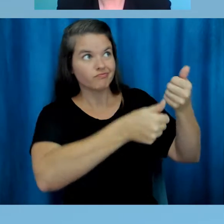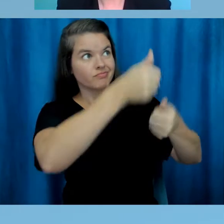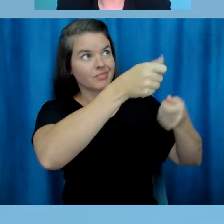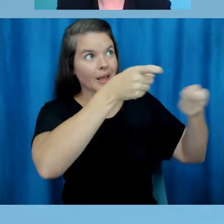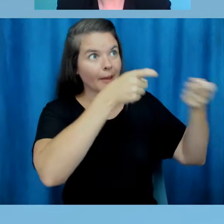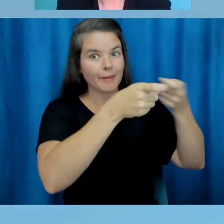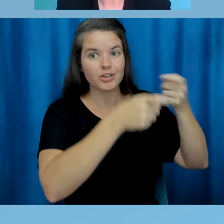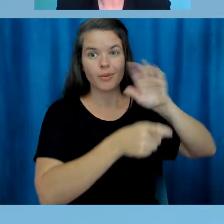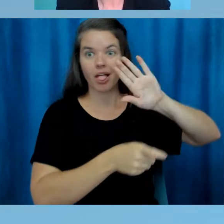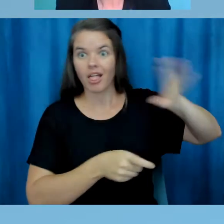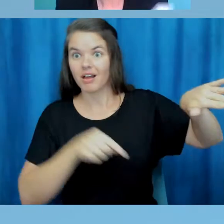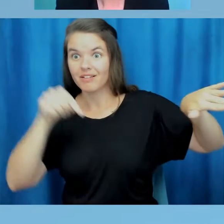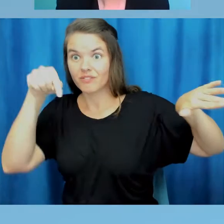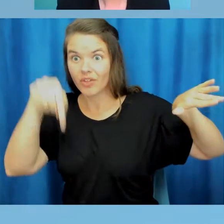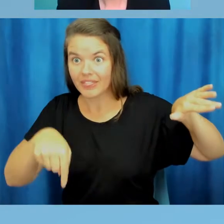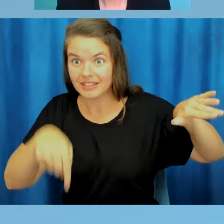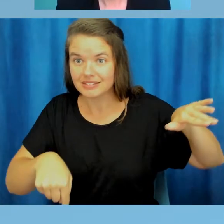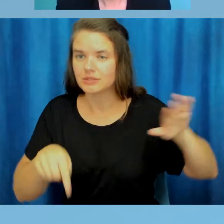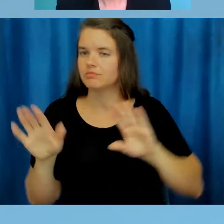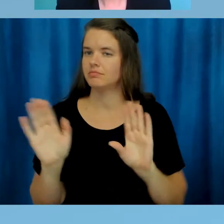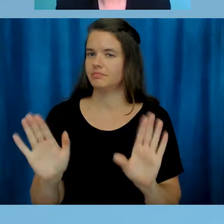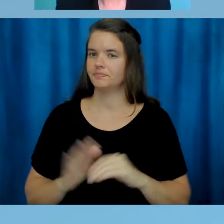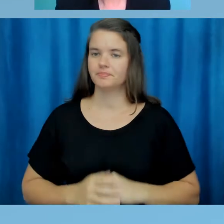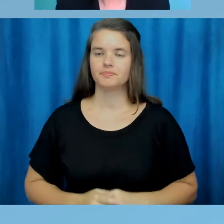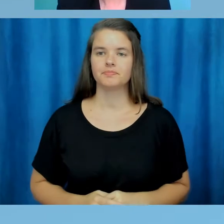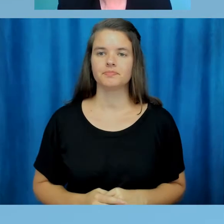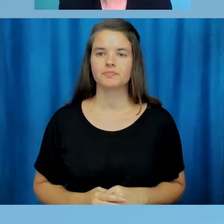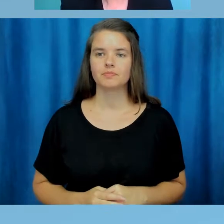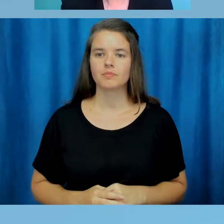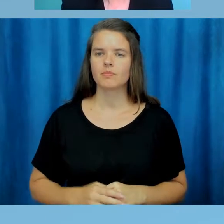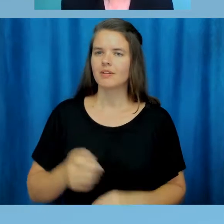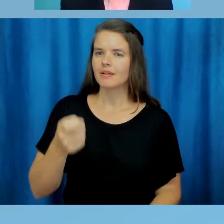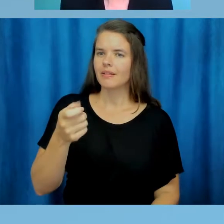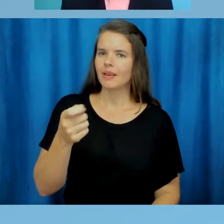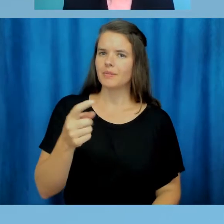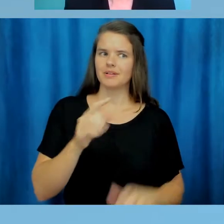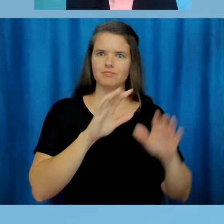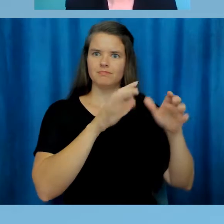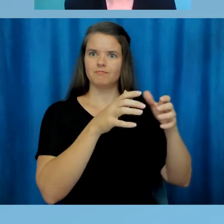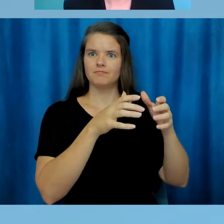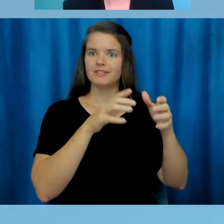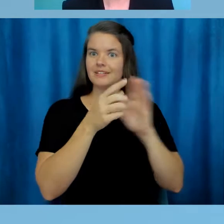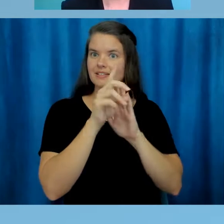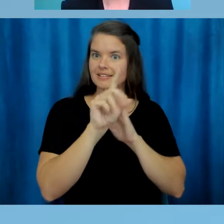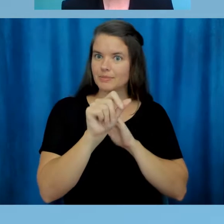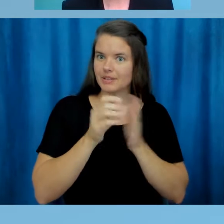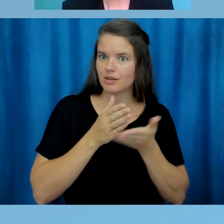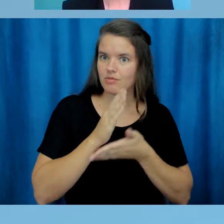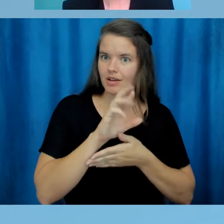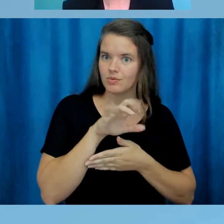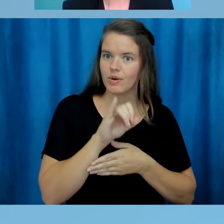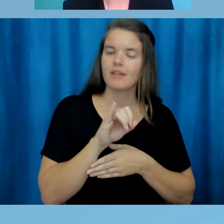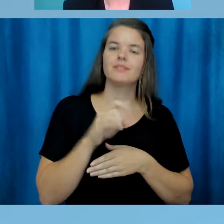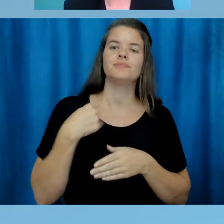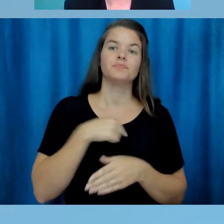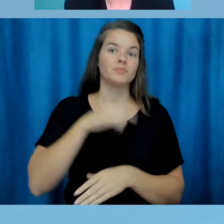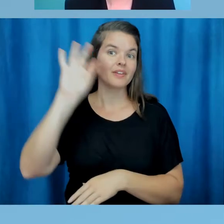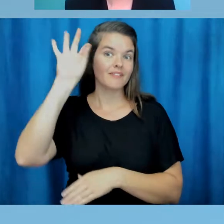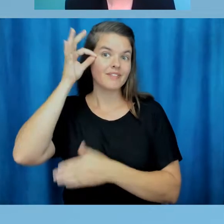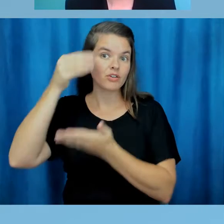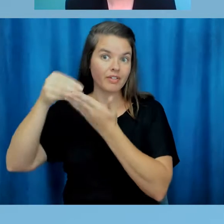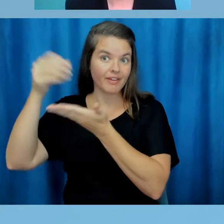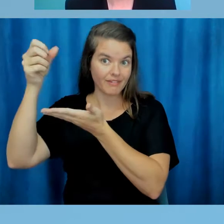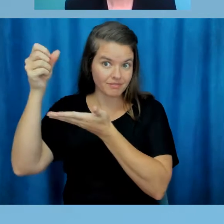where you work in healthcare. A little bit about Disability Rights Rhode Island. So we are a federally